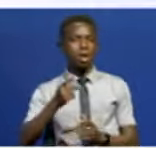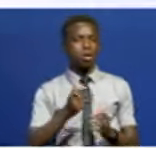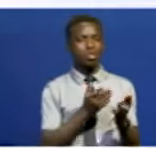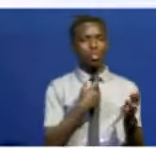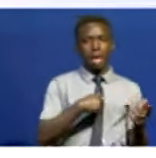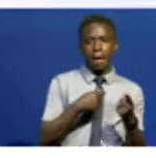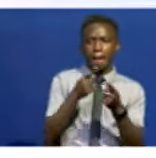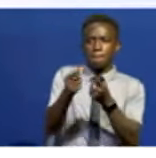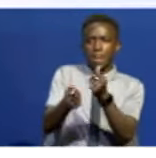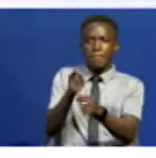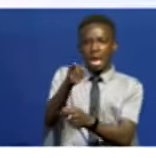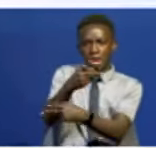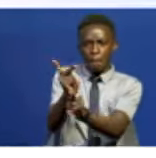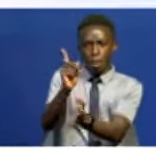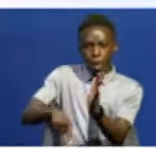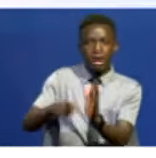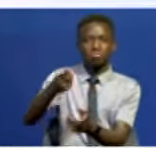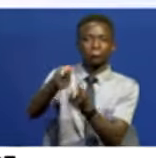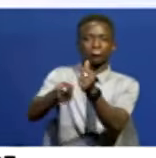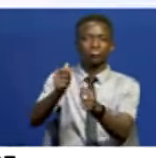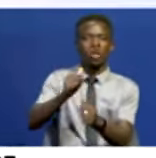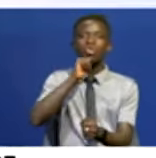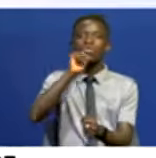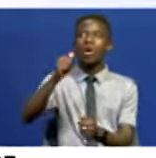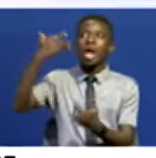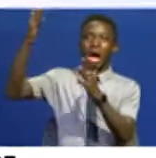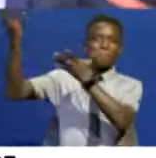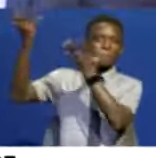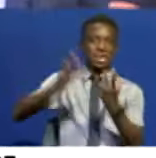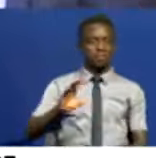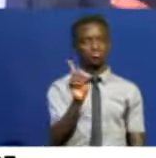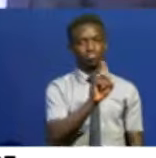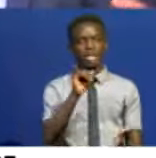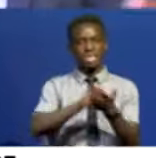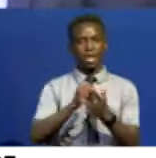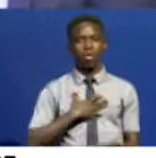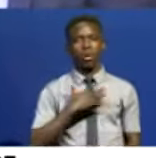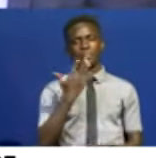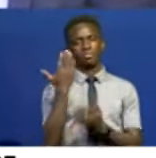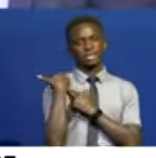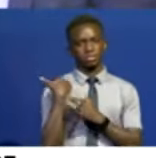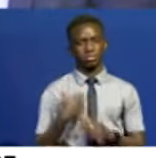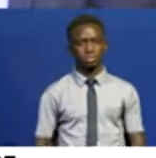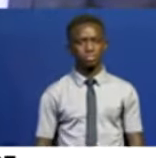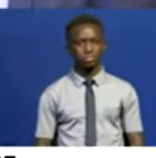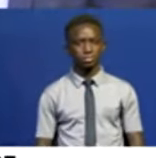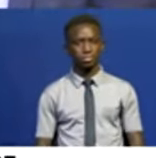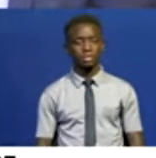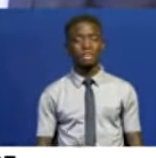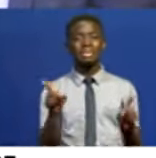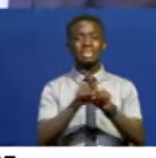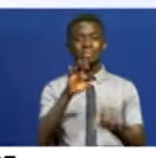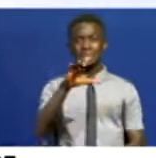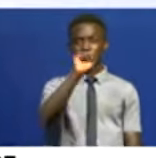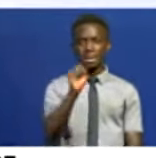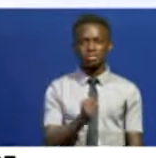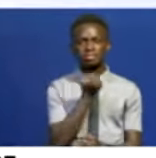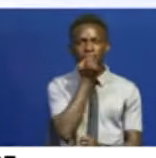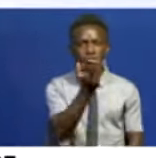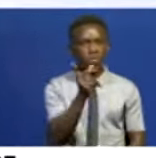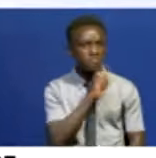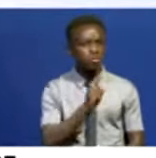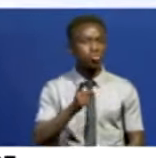instead of importing. That is one of my responsibilities. And as Waziri has said, we have given very